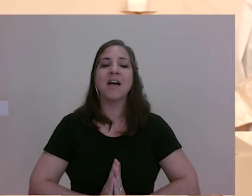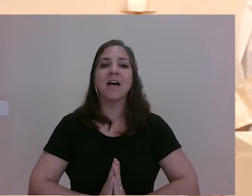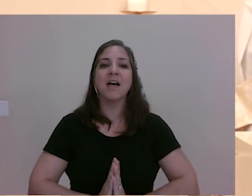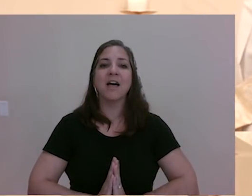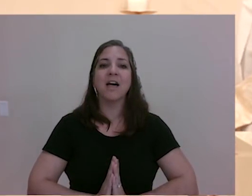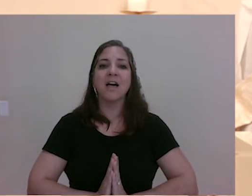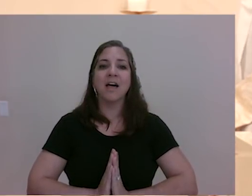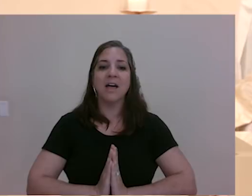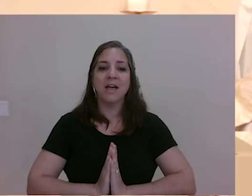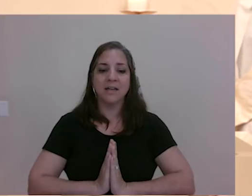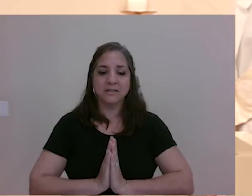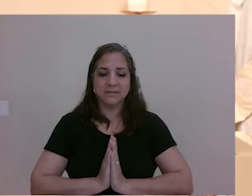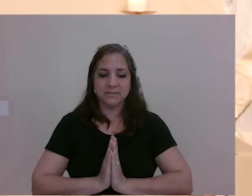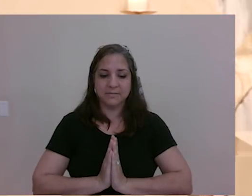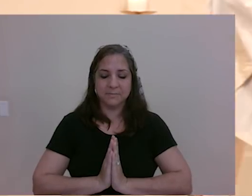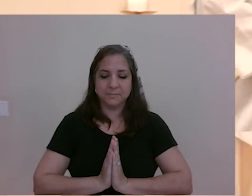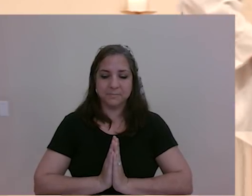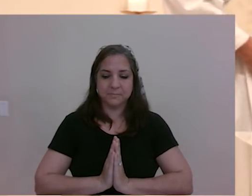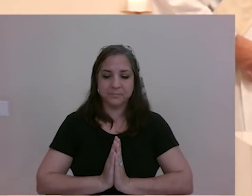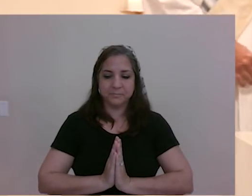Amen.